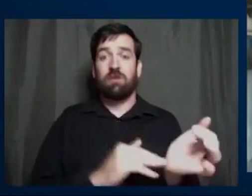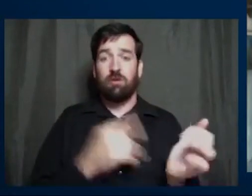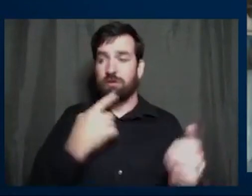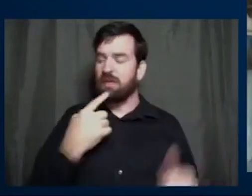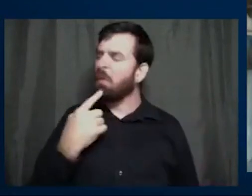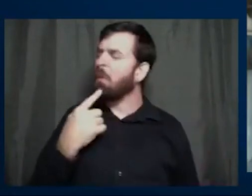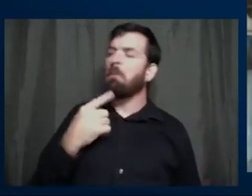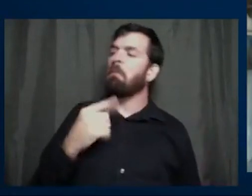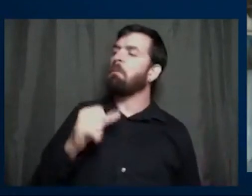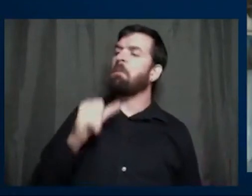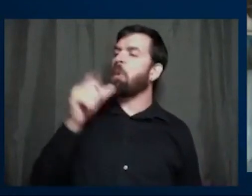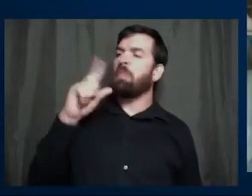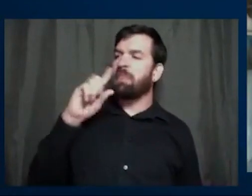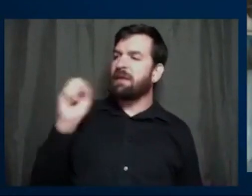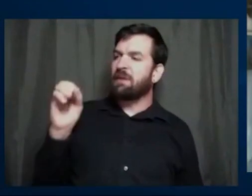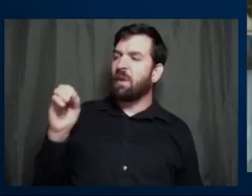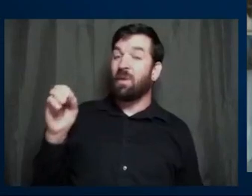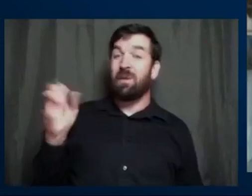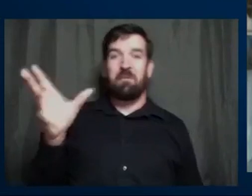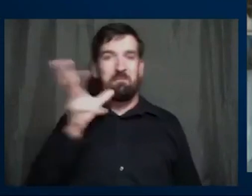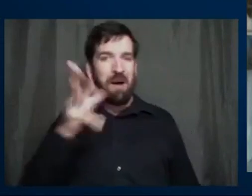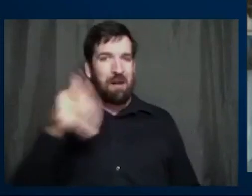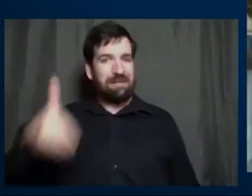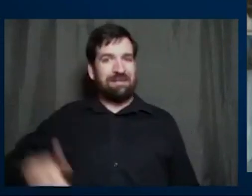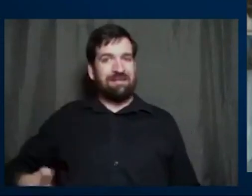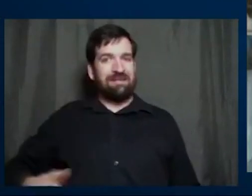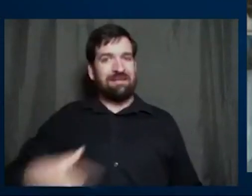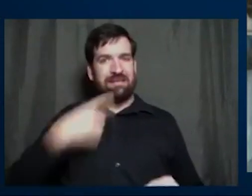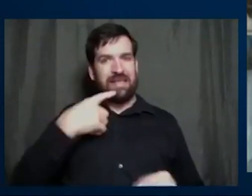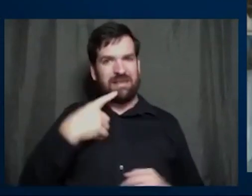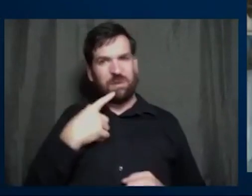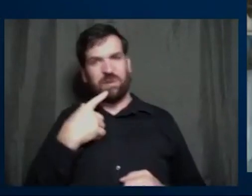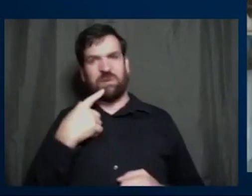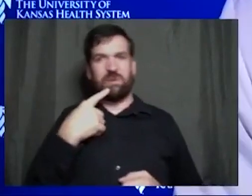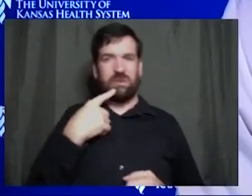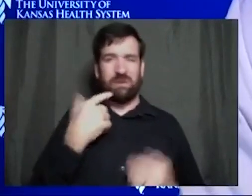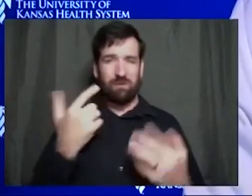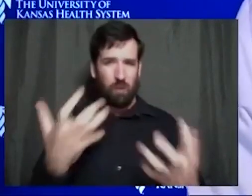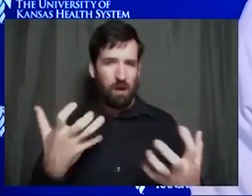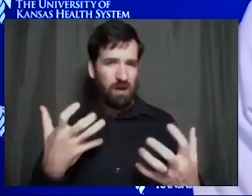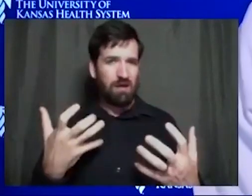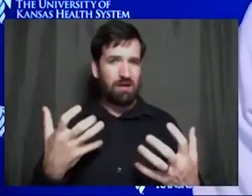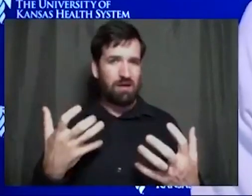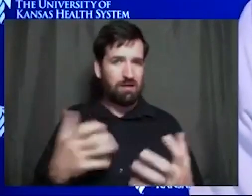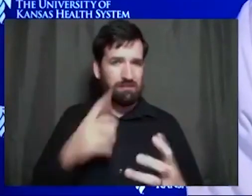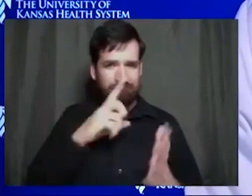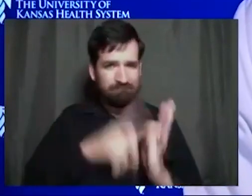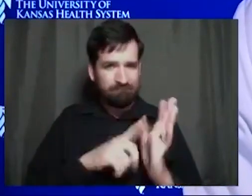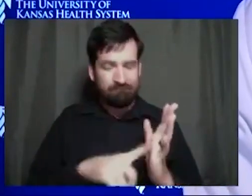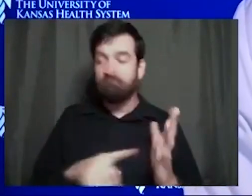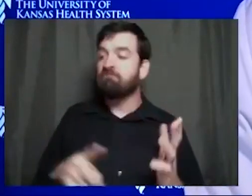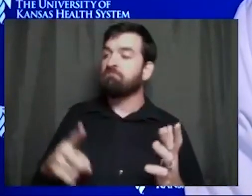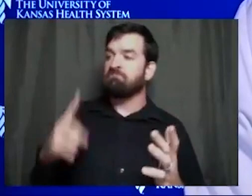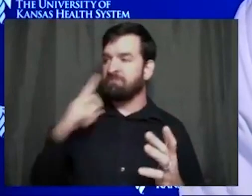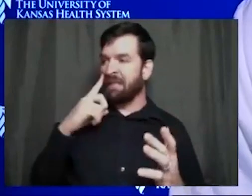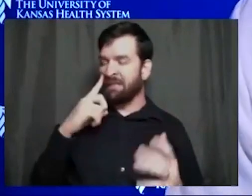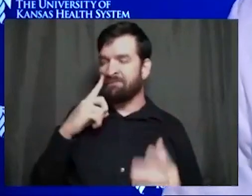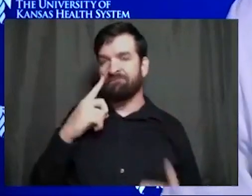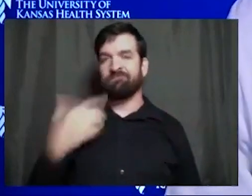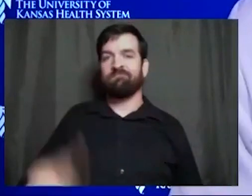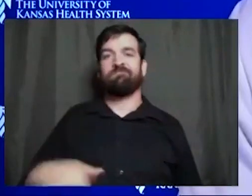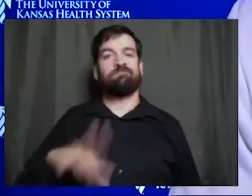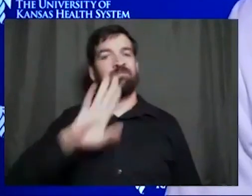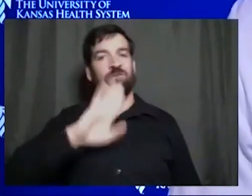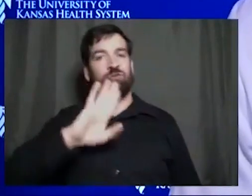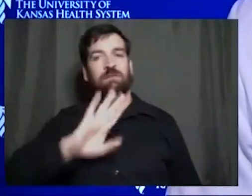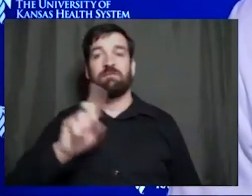then you have a mom's instinct saying, oh, but I think it could be, and I just want to rule it out. What do you think? Yeah, I mean, I think it's kind of frustrating. Just like Dr. Meyer said,